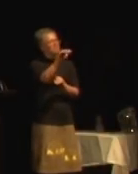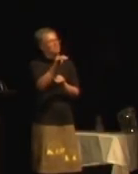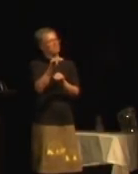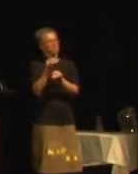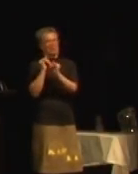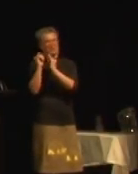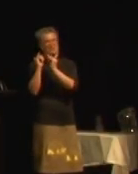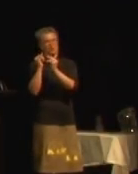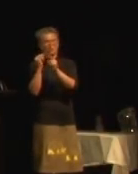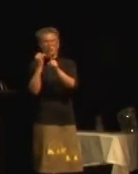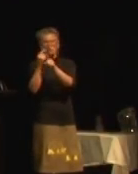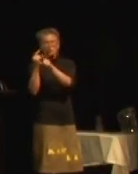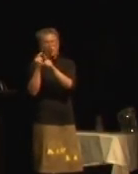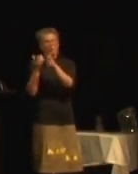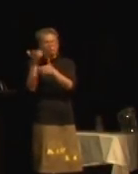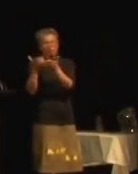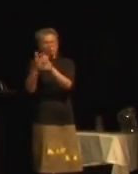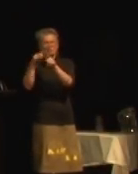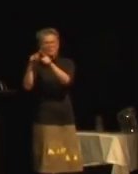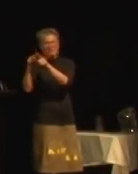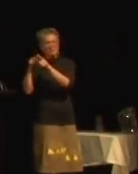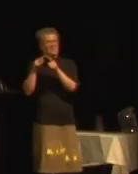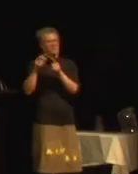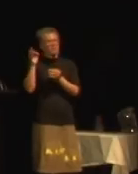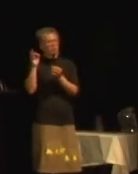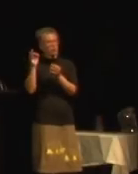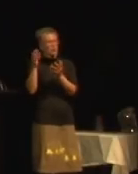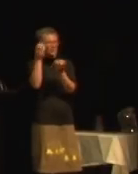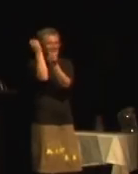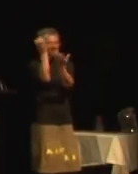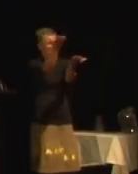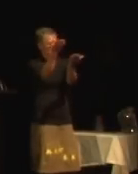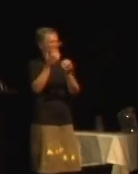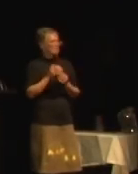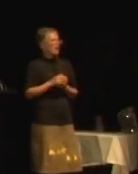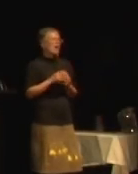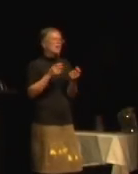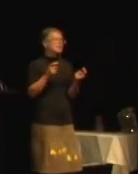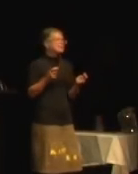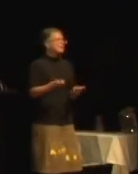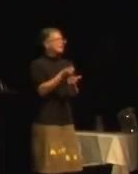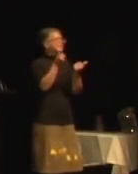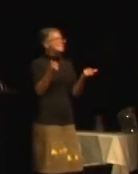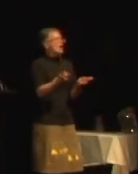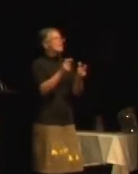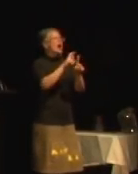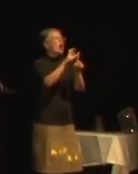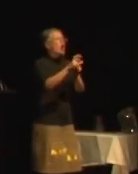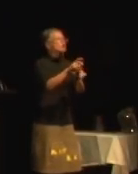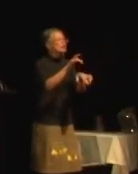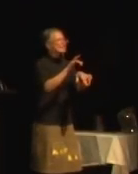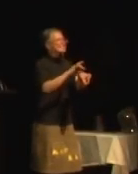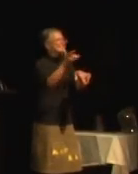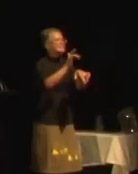Backs. And I think there's lots of other non-porn examples of culturally sensitive materials that should not be